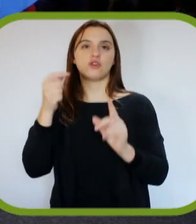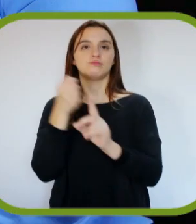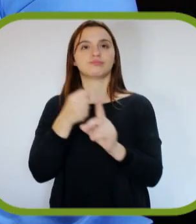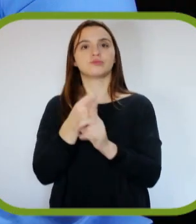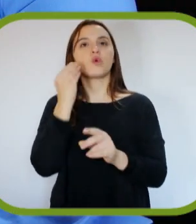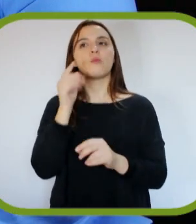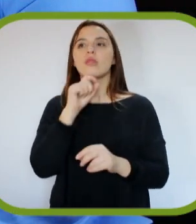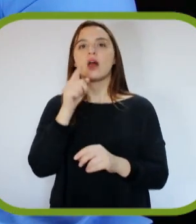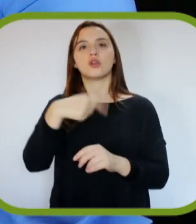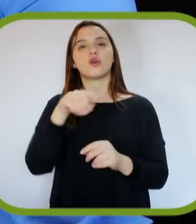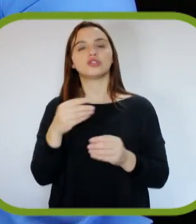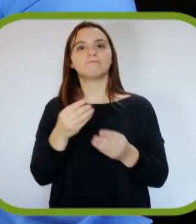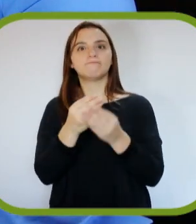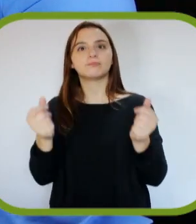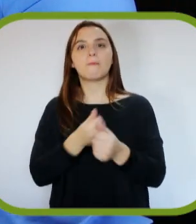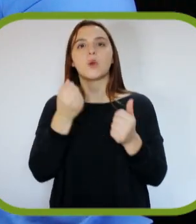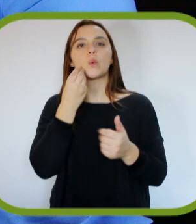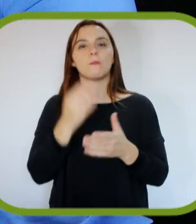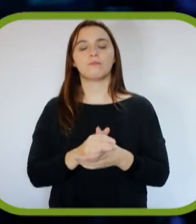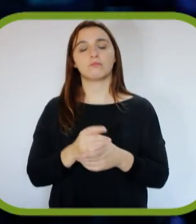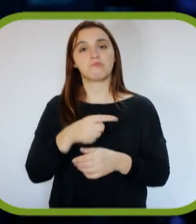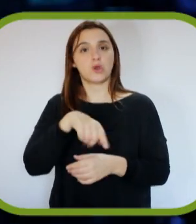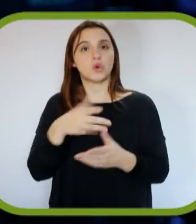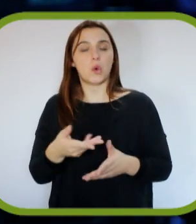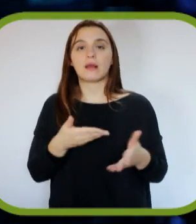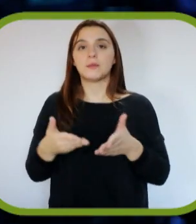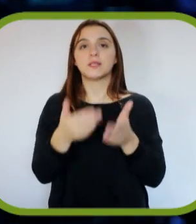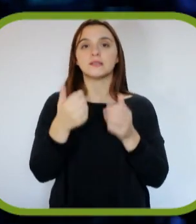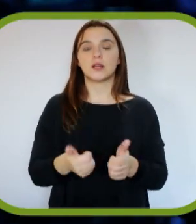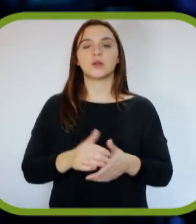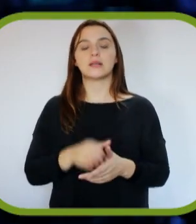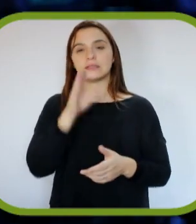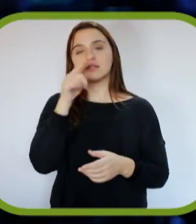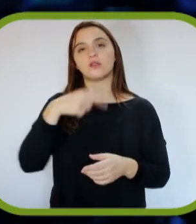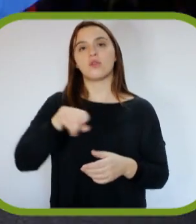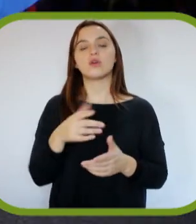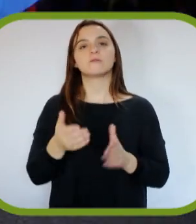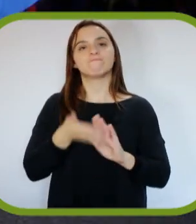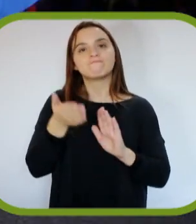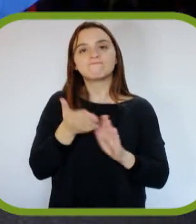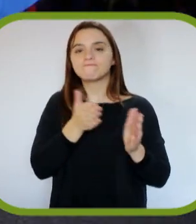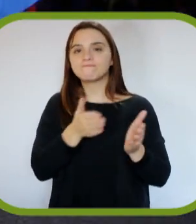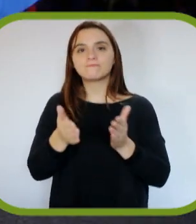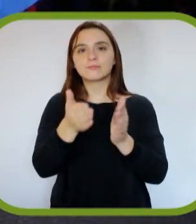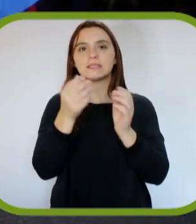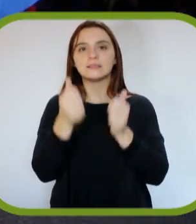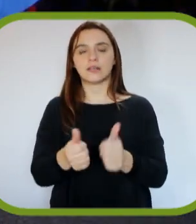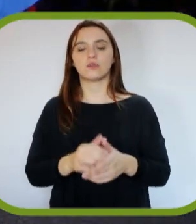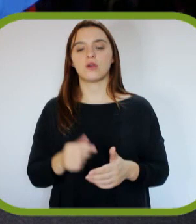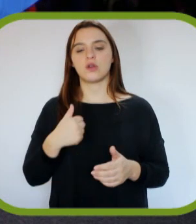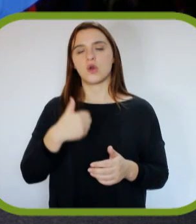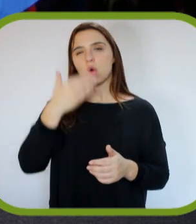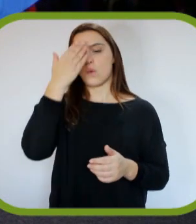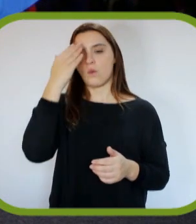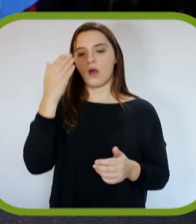greatest challenges? We could be on the right track if we accelerate in the right way.